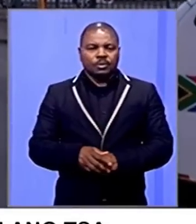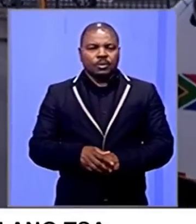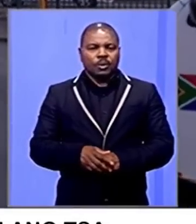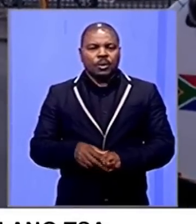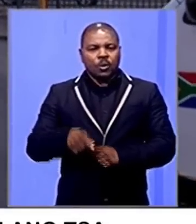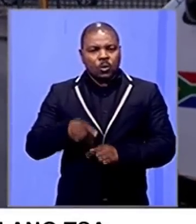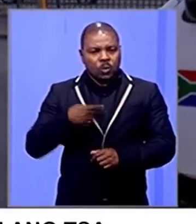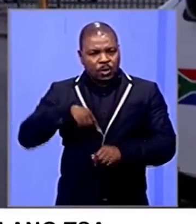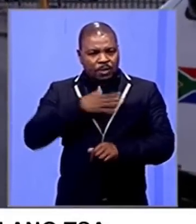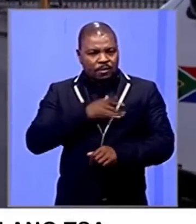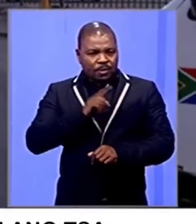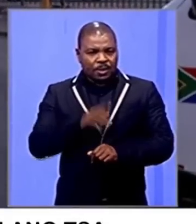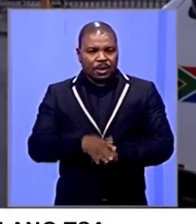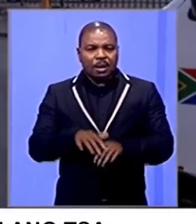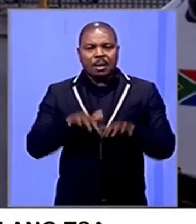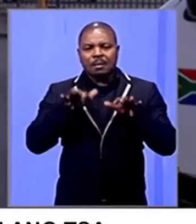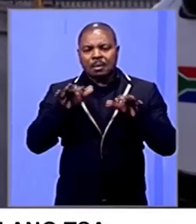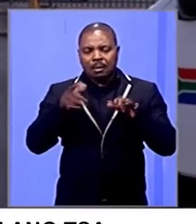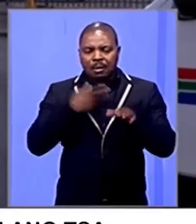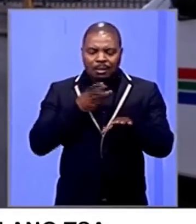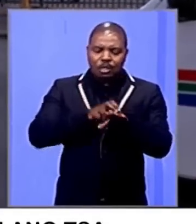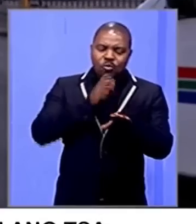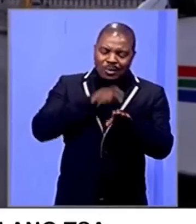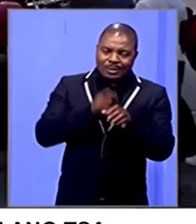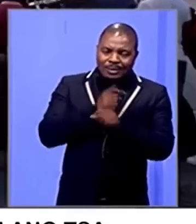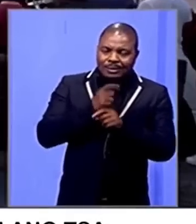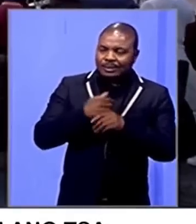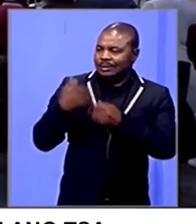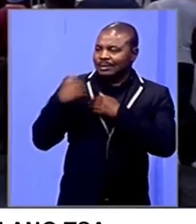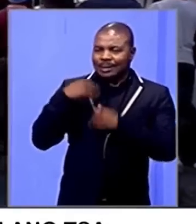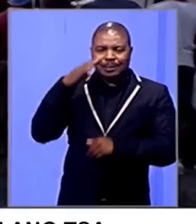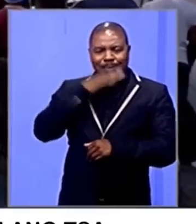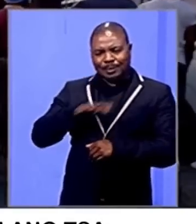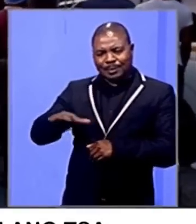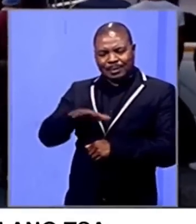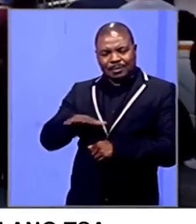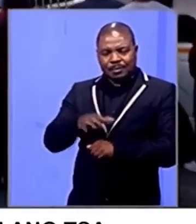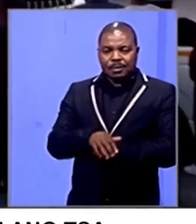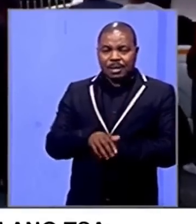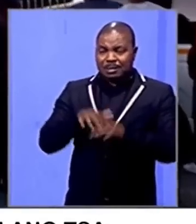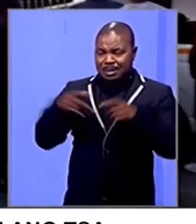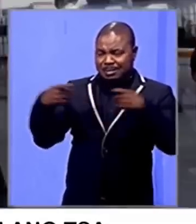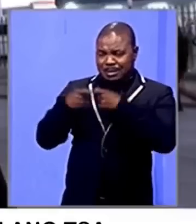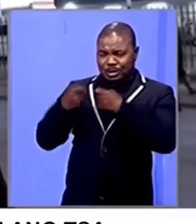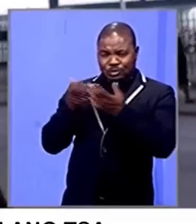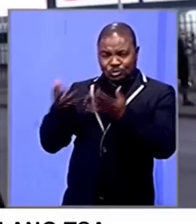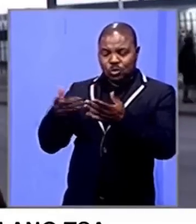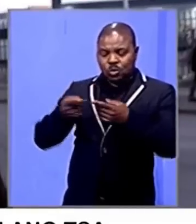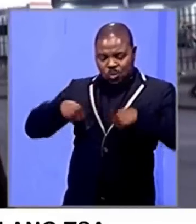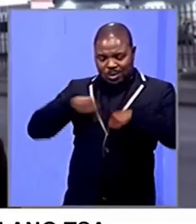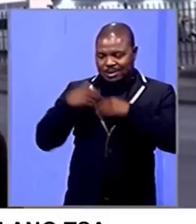di passengers are ikutlwe safe because of ntho e etsalang mo. Ha batho ba lwana so obviously are